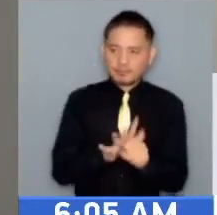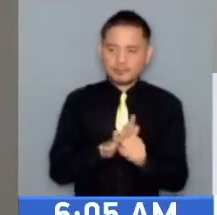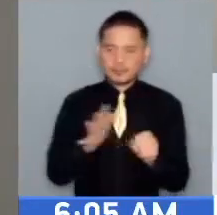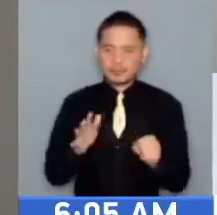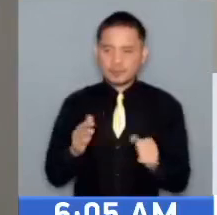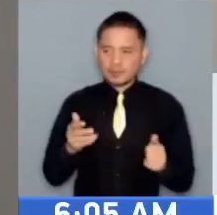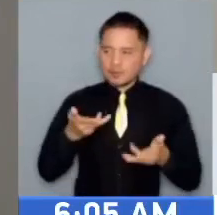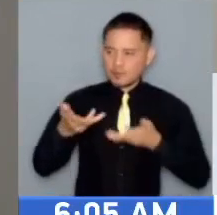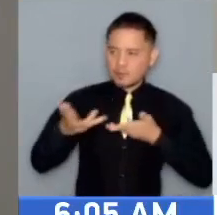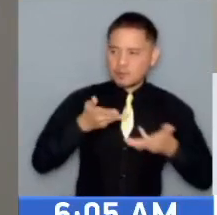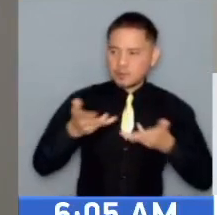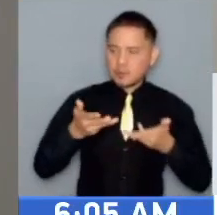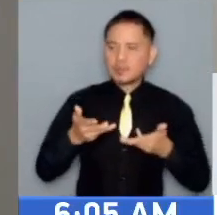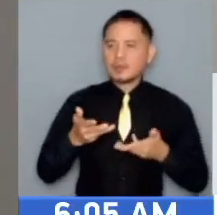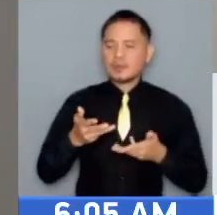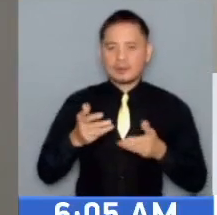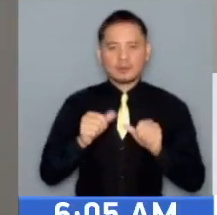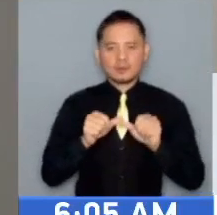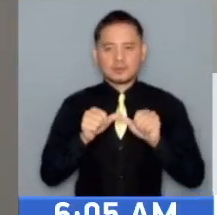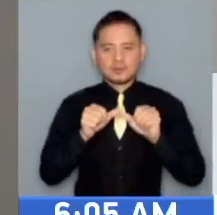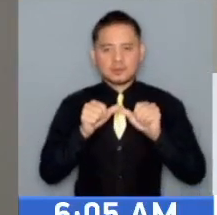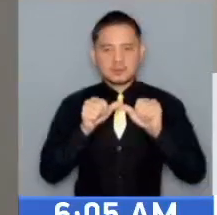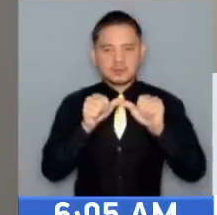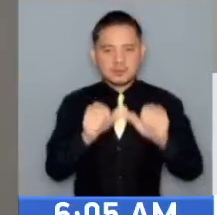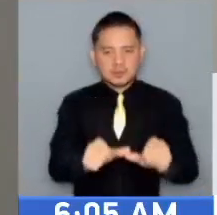to continue to discuss